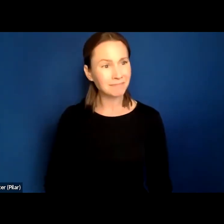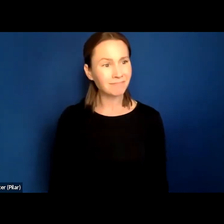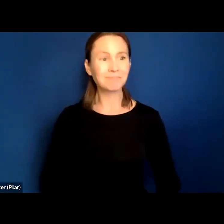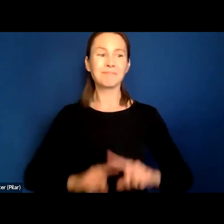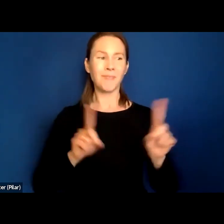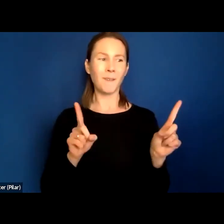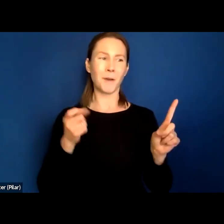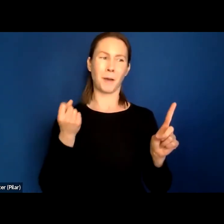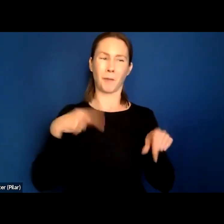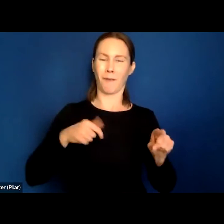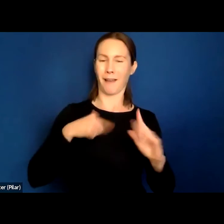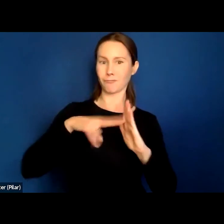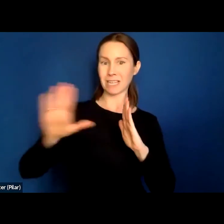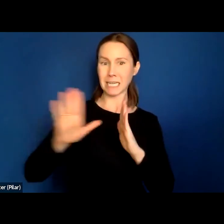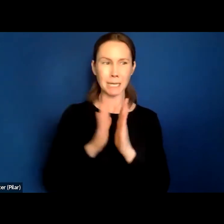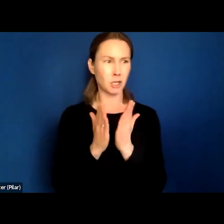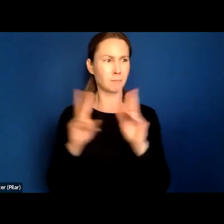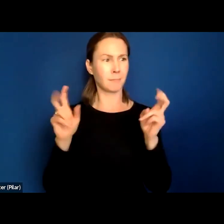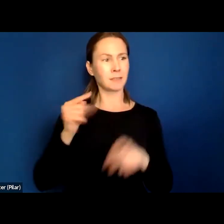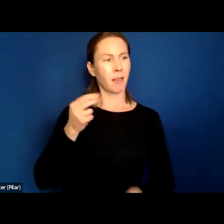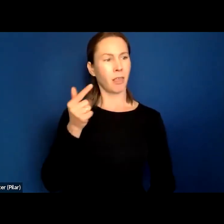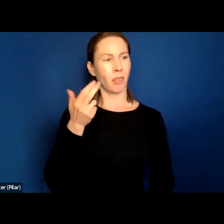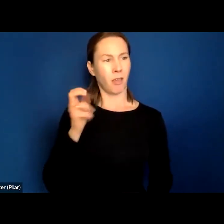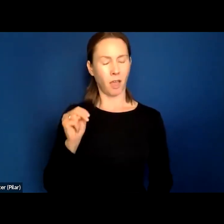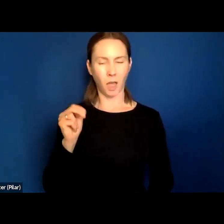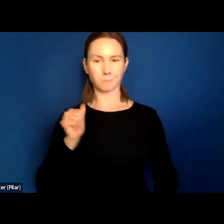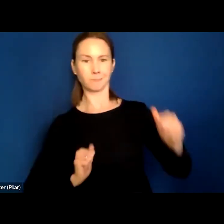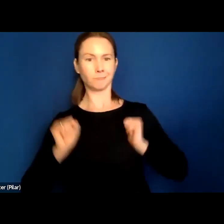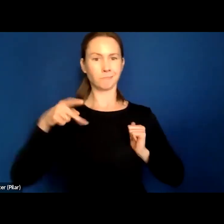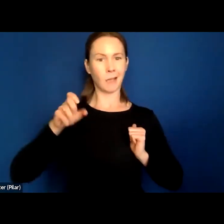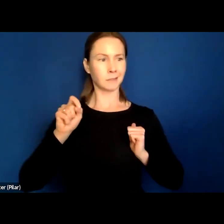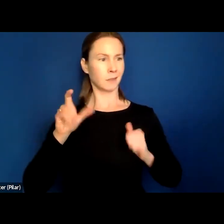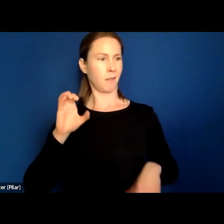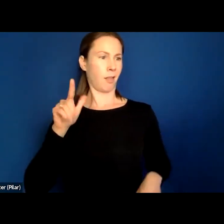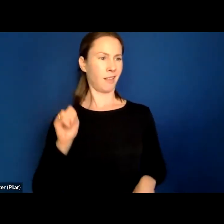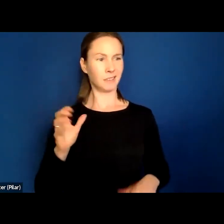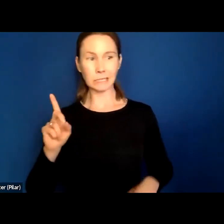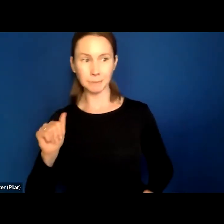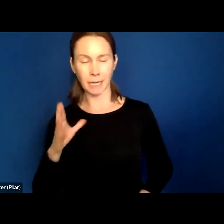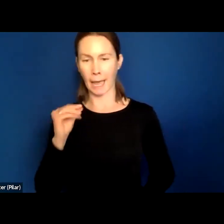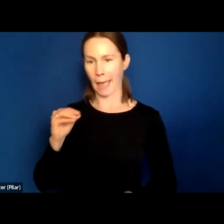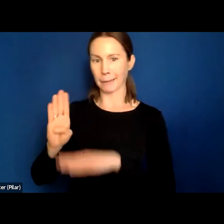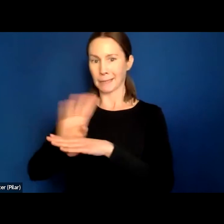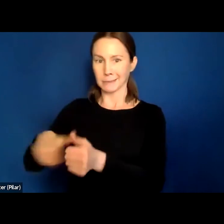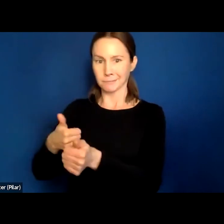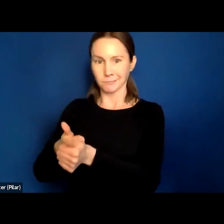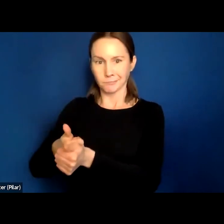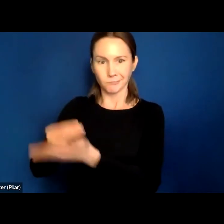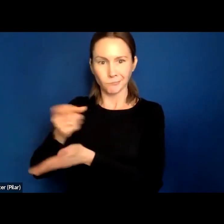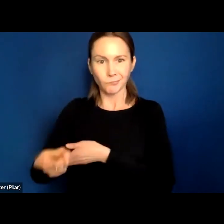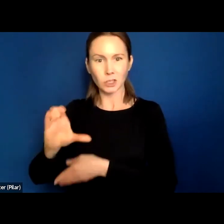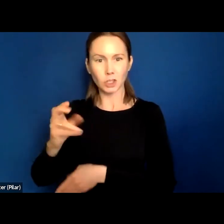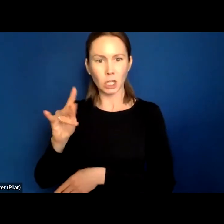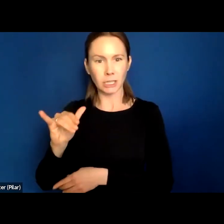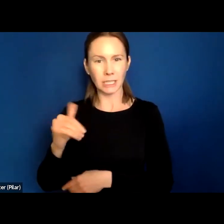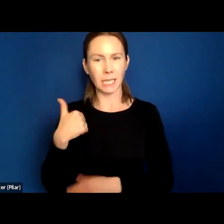while reading his book, Telethon, Spectacle, Disability, and the Business of Charity, I found myself missing